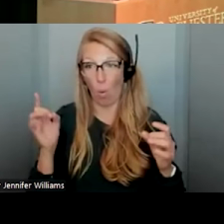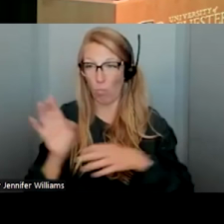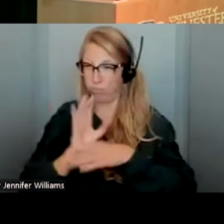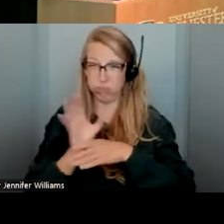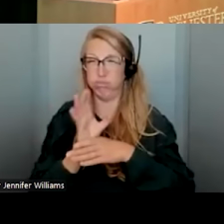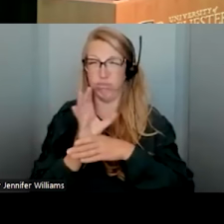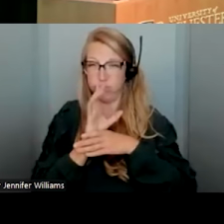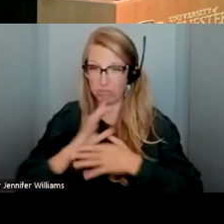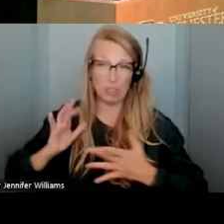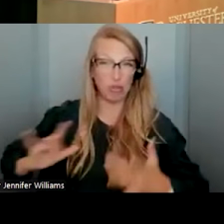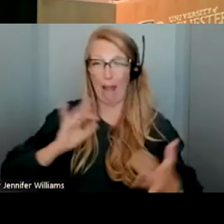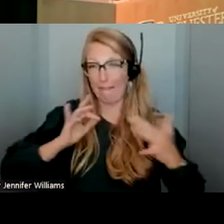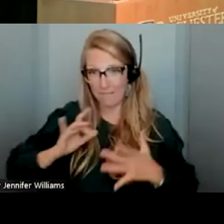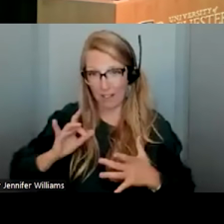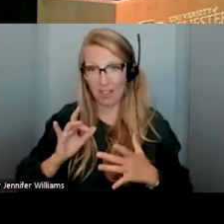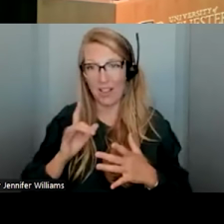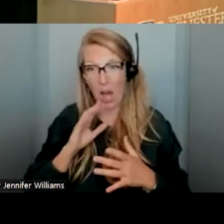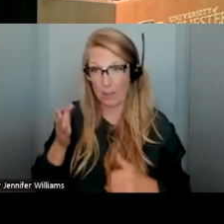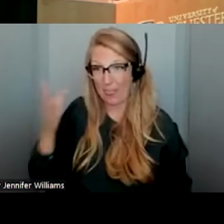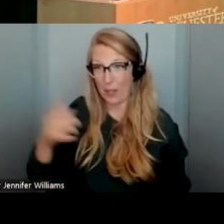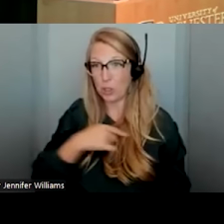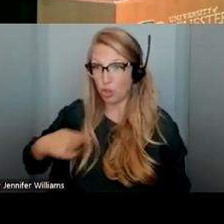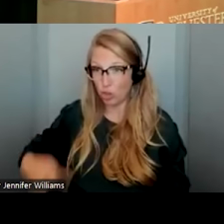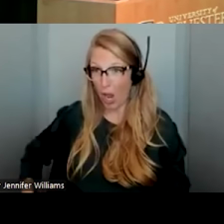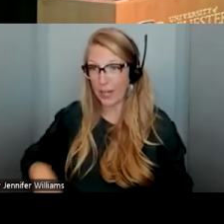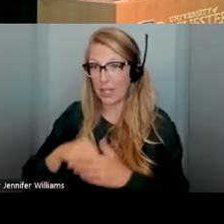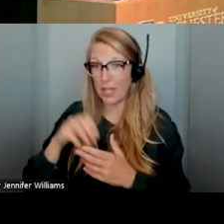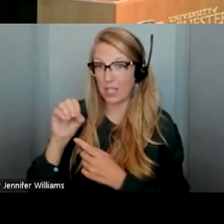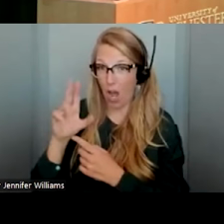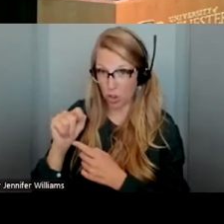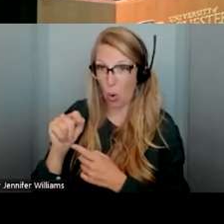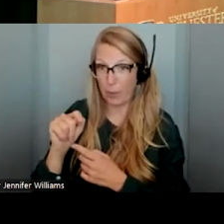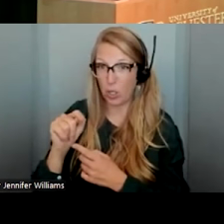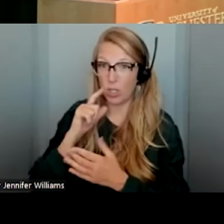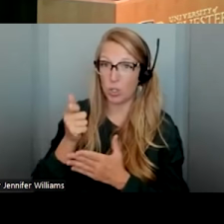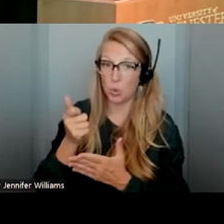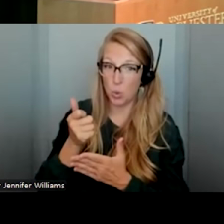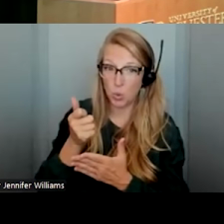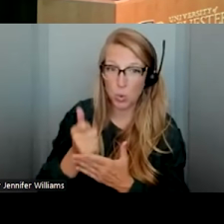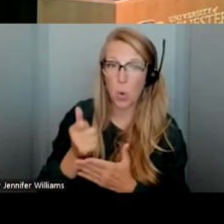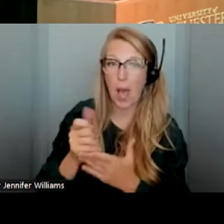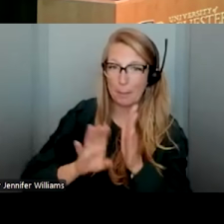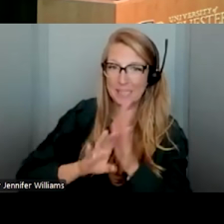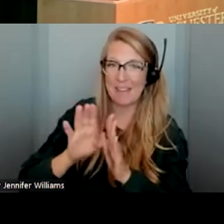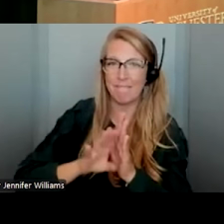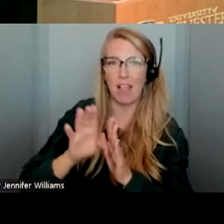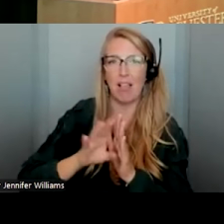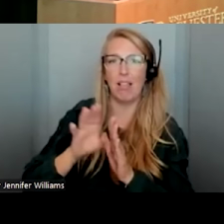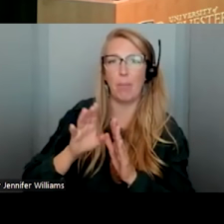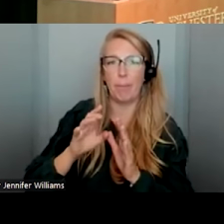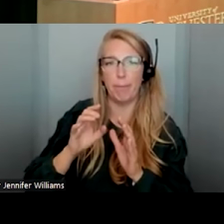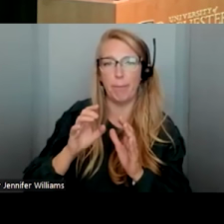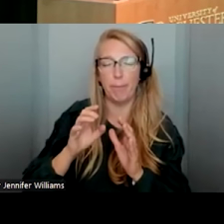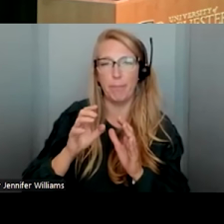go. I'll be in China in October to help a school develop consultation liaison